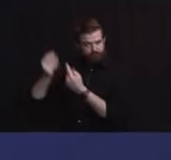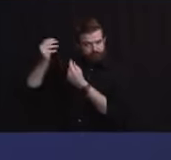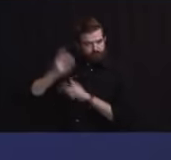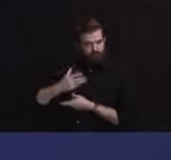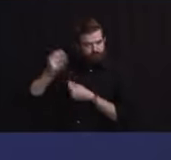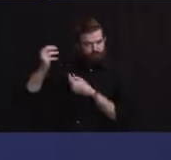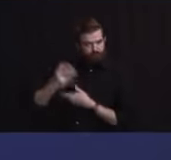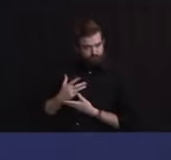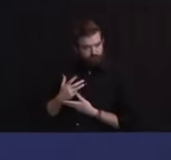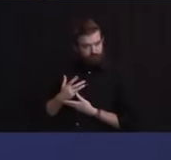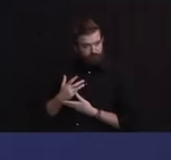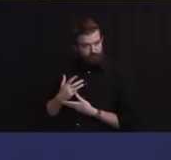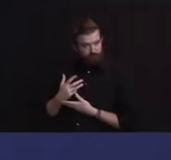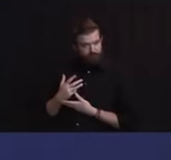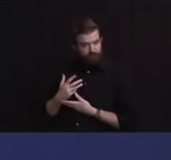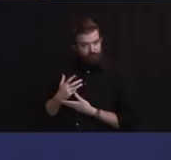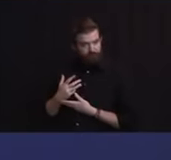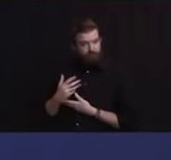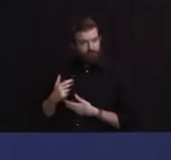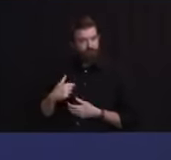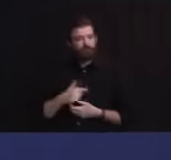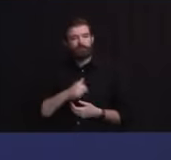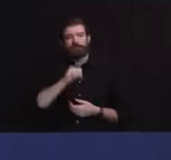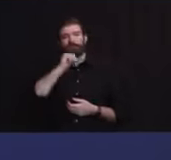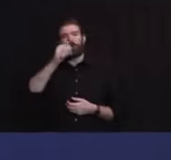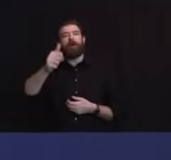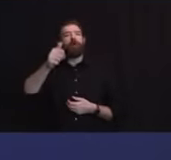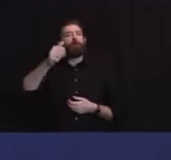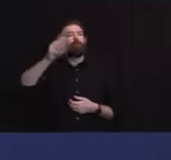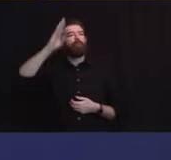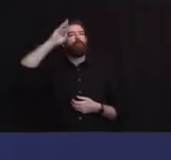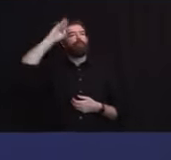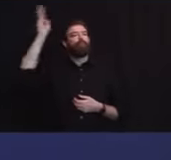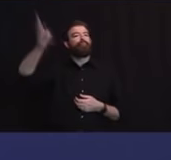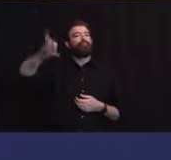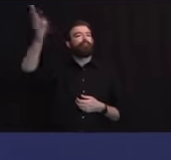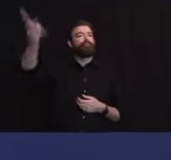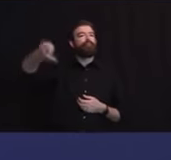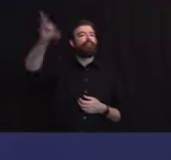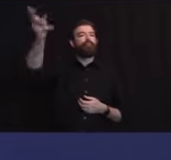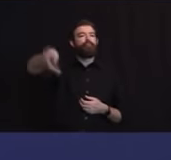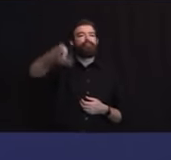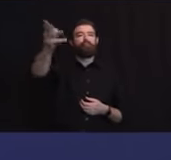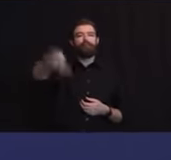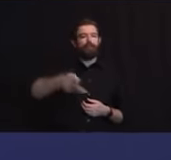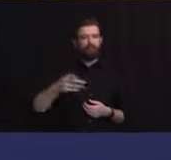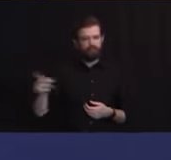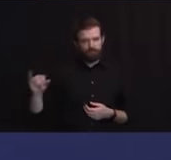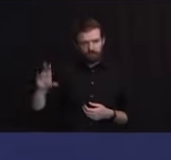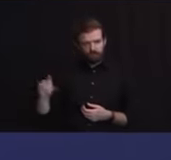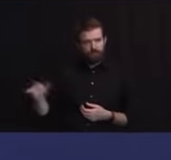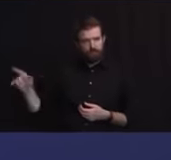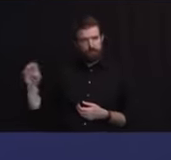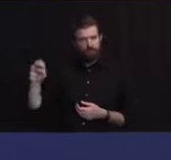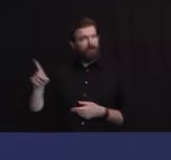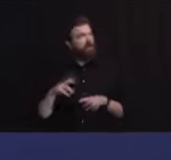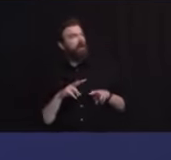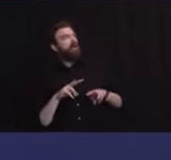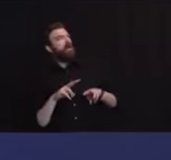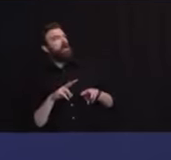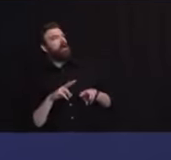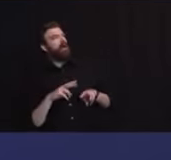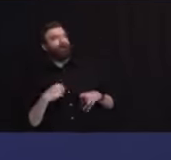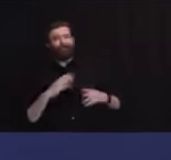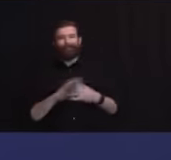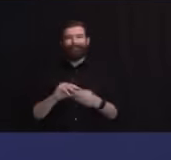don't show up here and I'm making all these announcements and Judy and Ed are hearing about them for the first time. These are done across a whole of government with